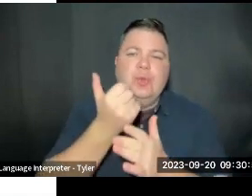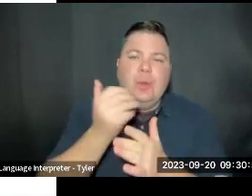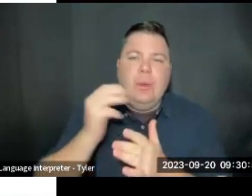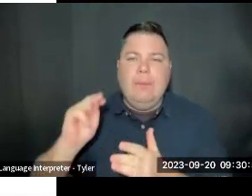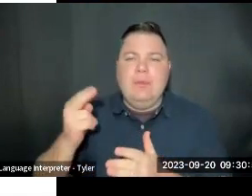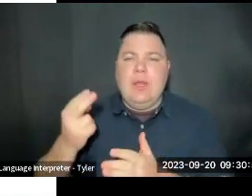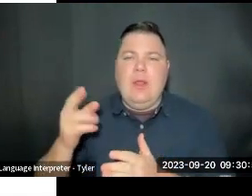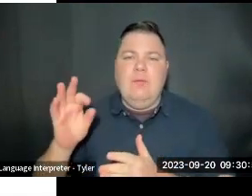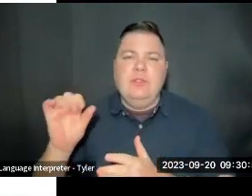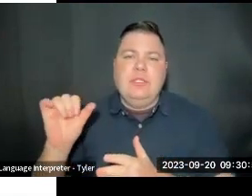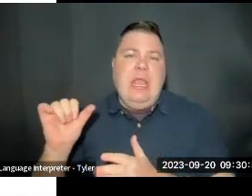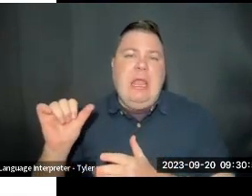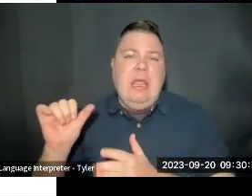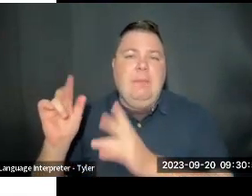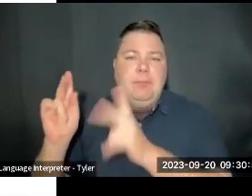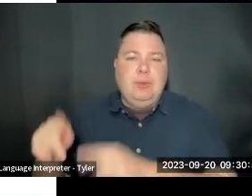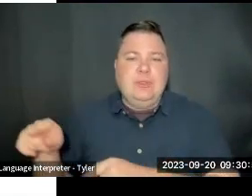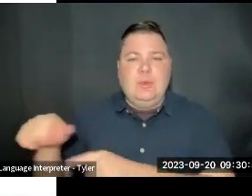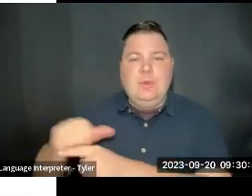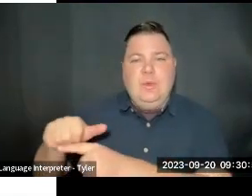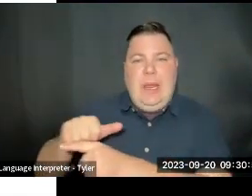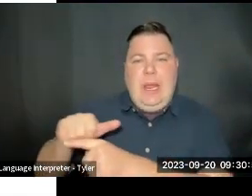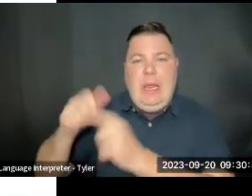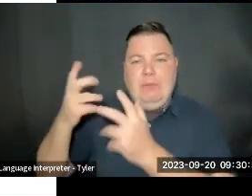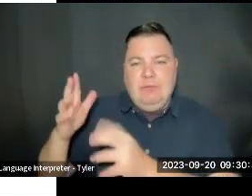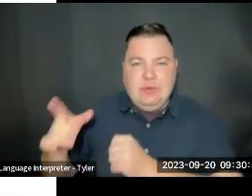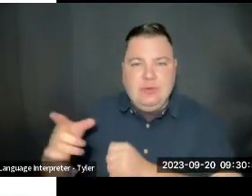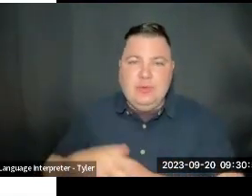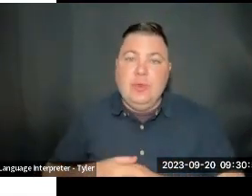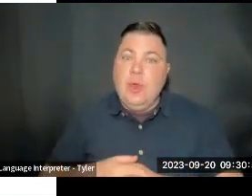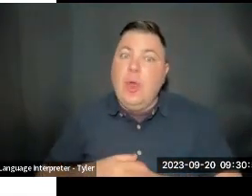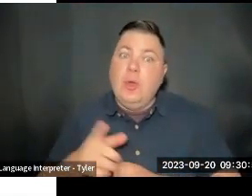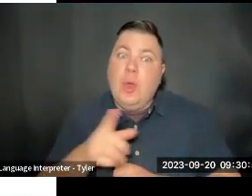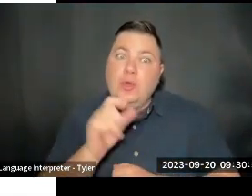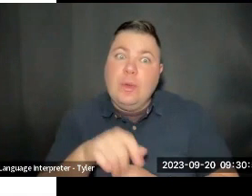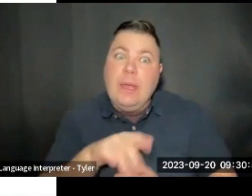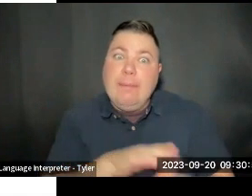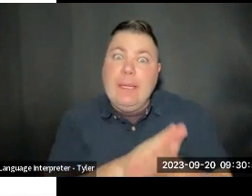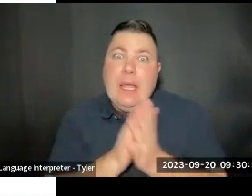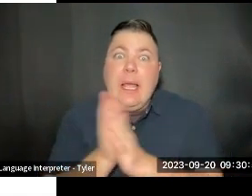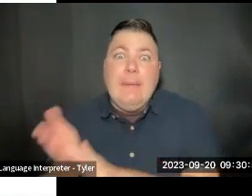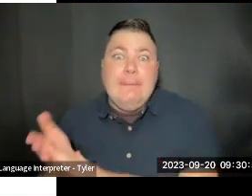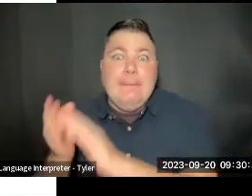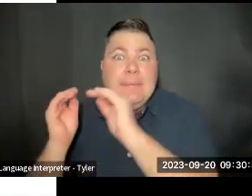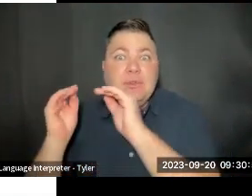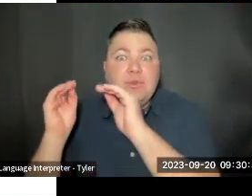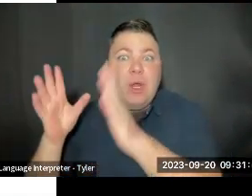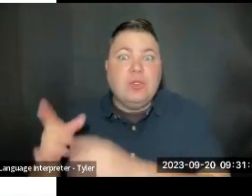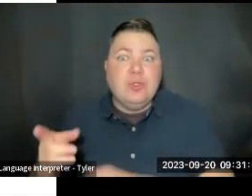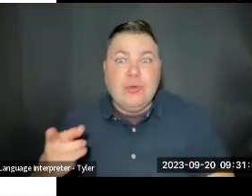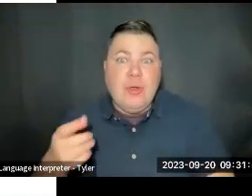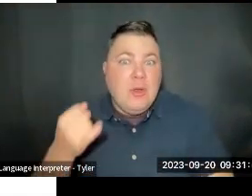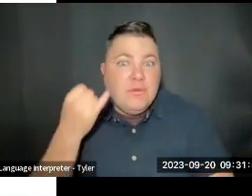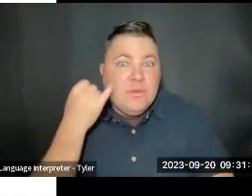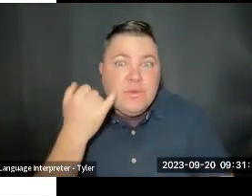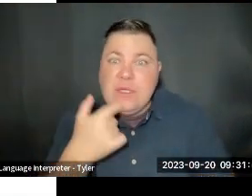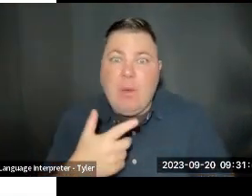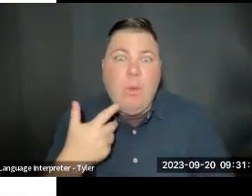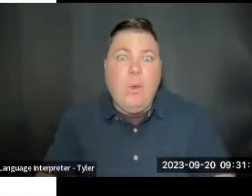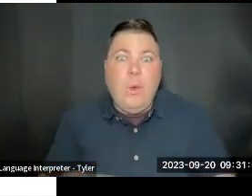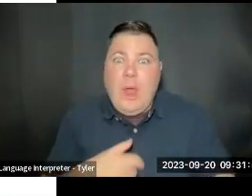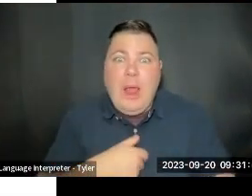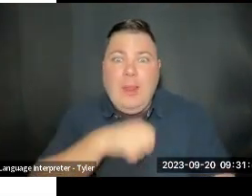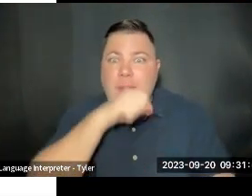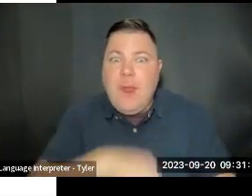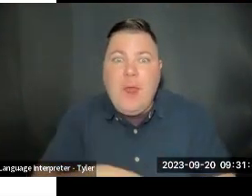can also become an instructor. You can become an instructor if you say, I love this material so much, I want to